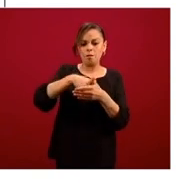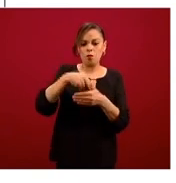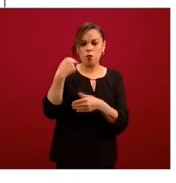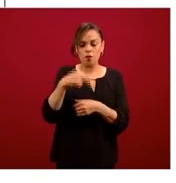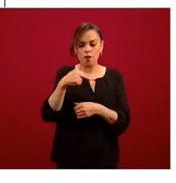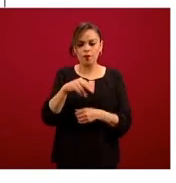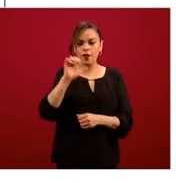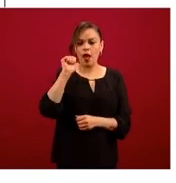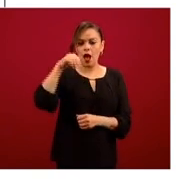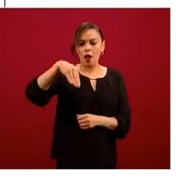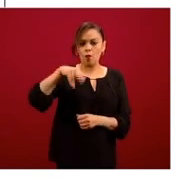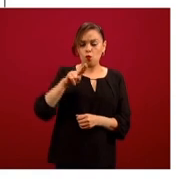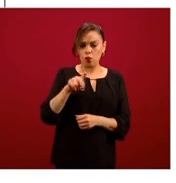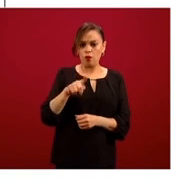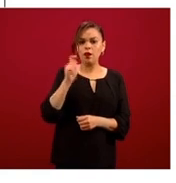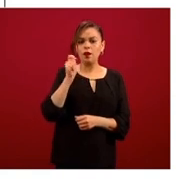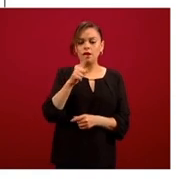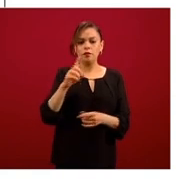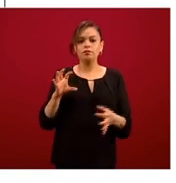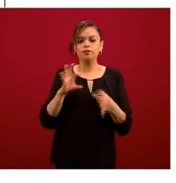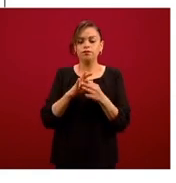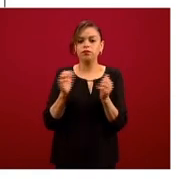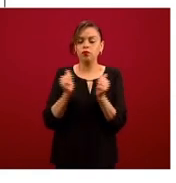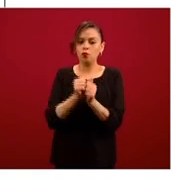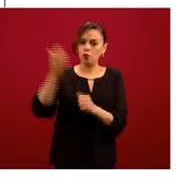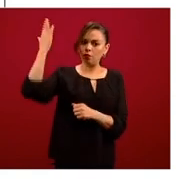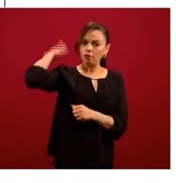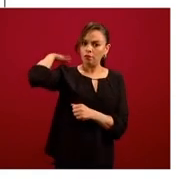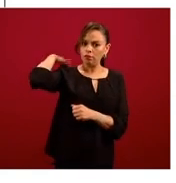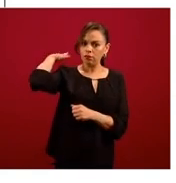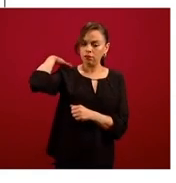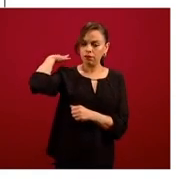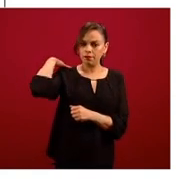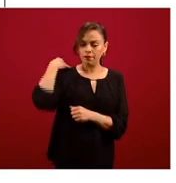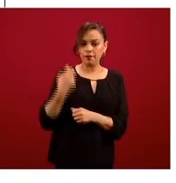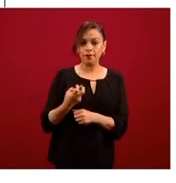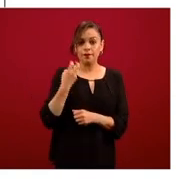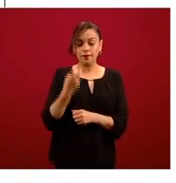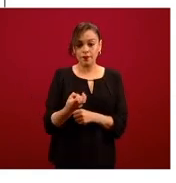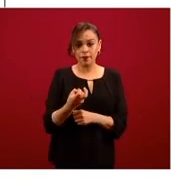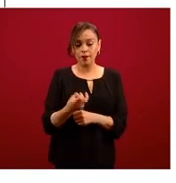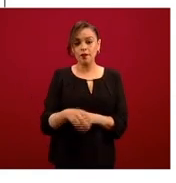The first of which is a kind of ventilator that